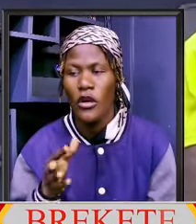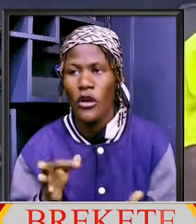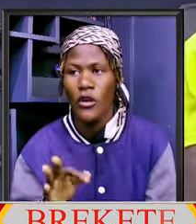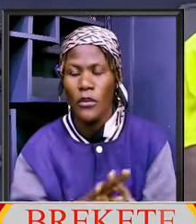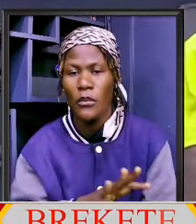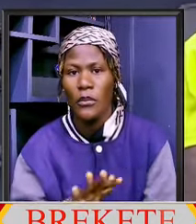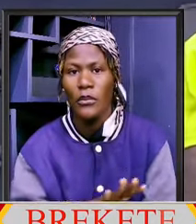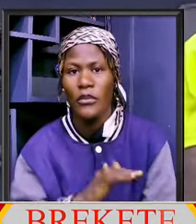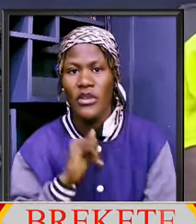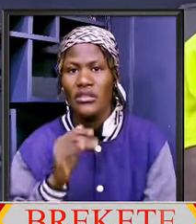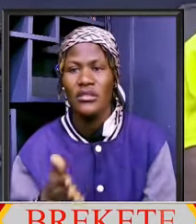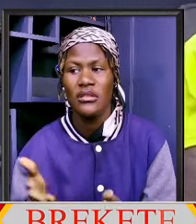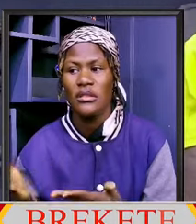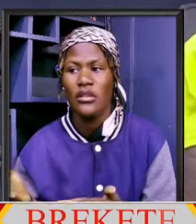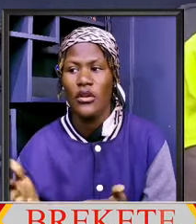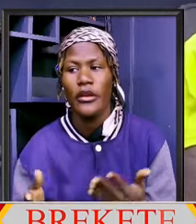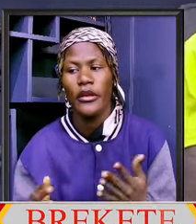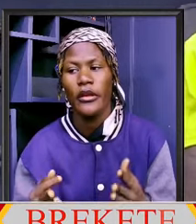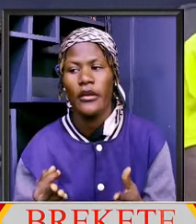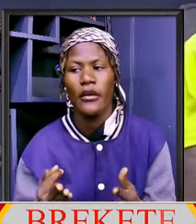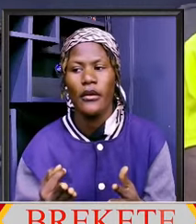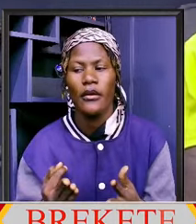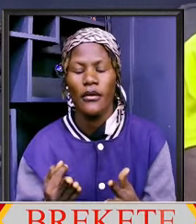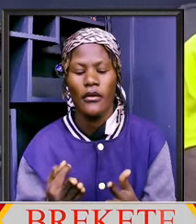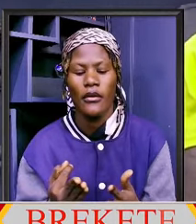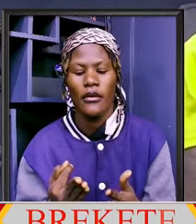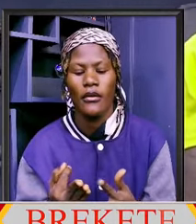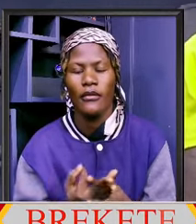there. We go pay the money.